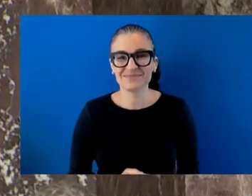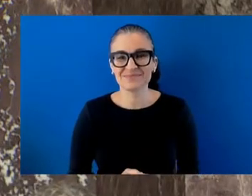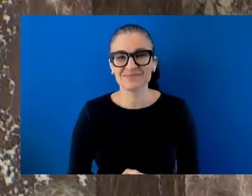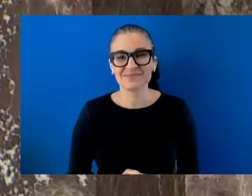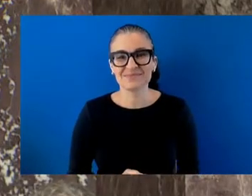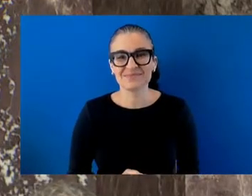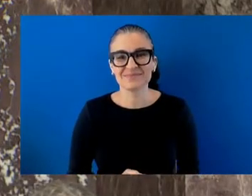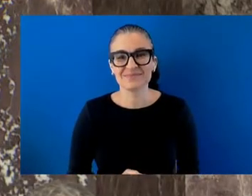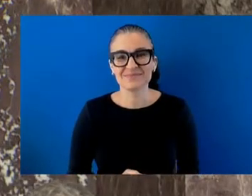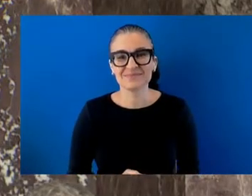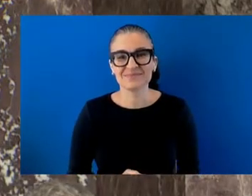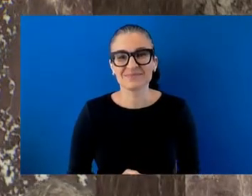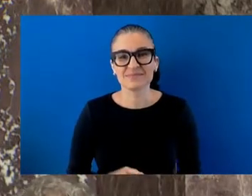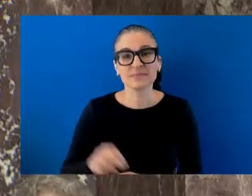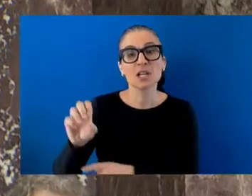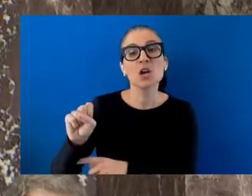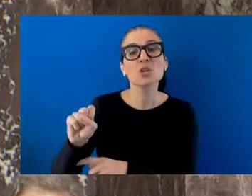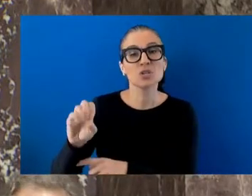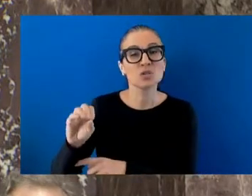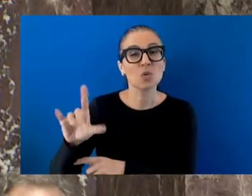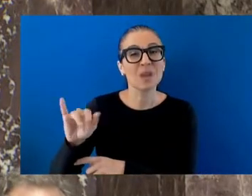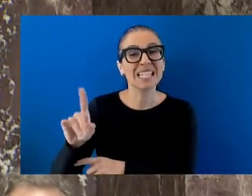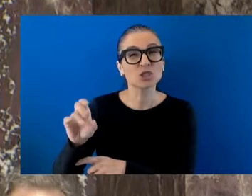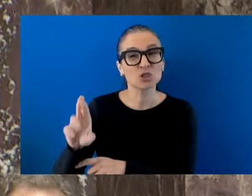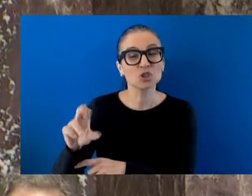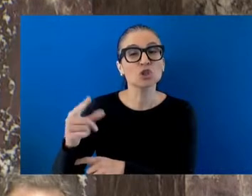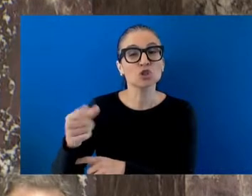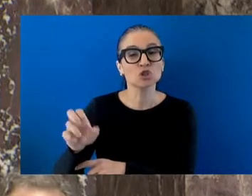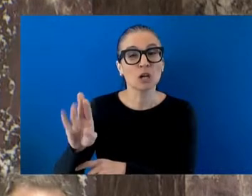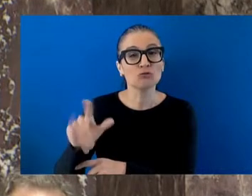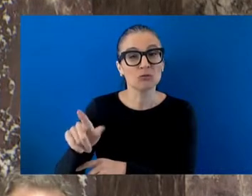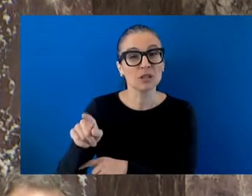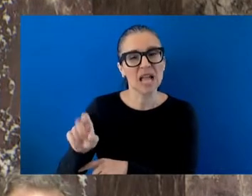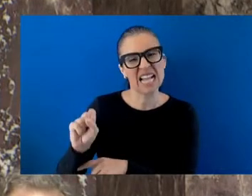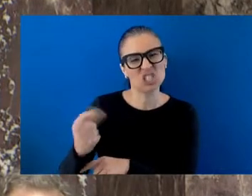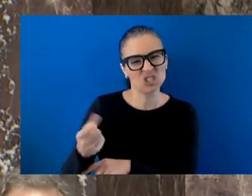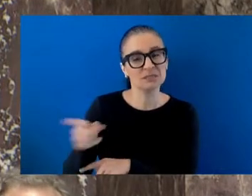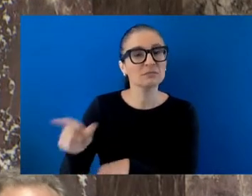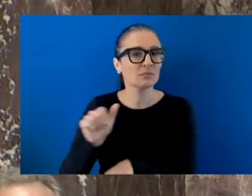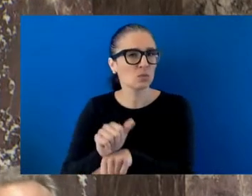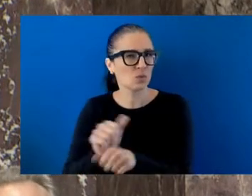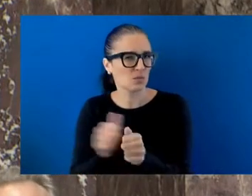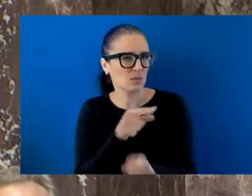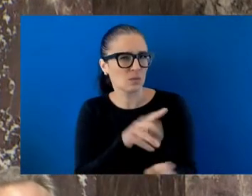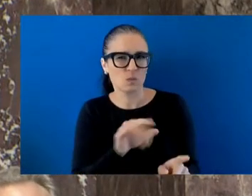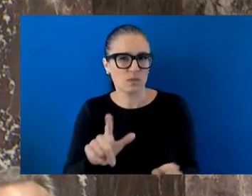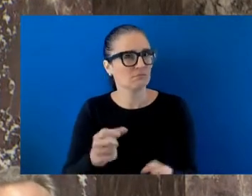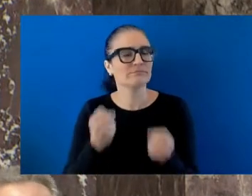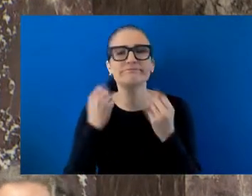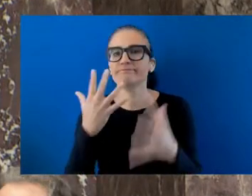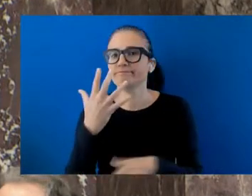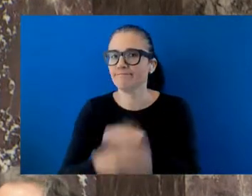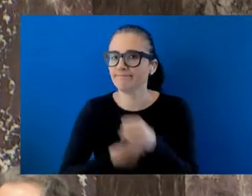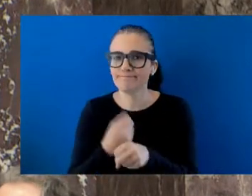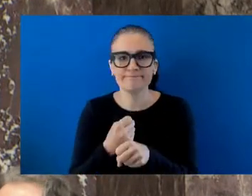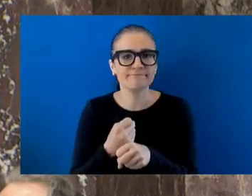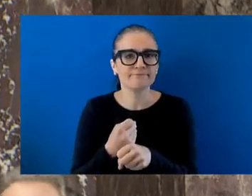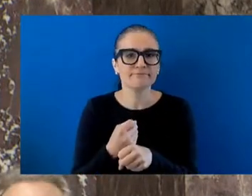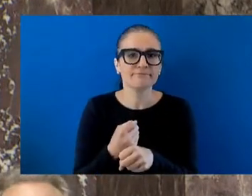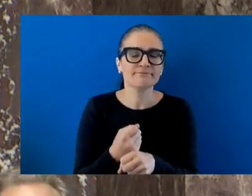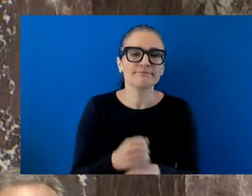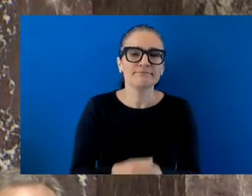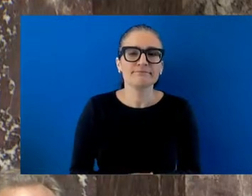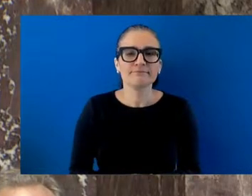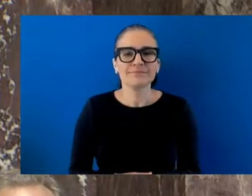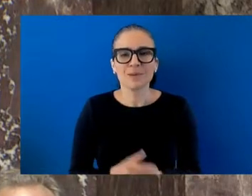he shared many stories. I don't think I should share them all and put them unanswered. But I will say that on behalf of all of us, I want to A,